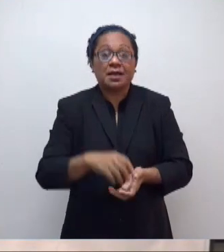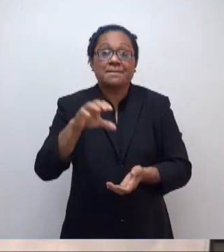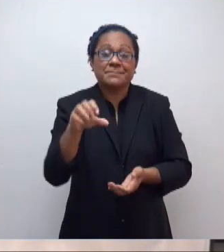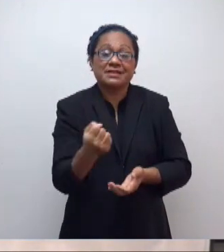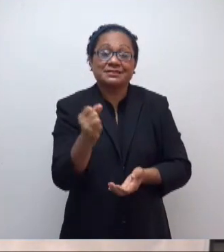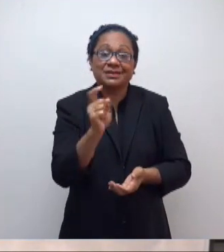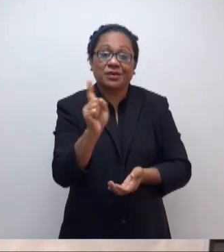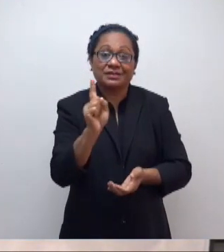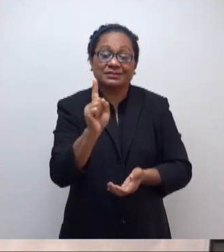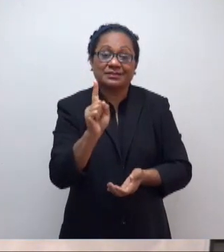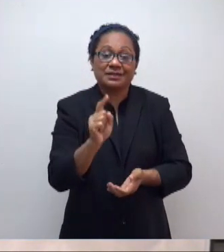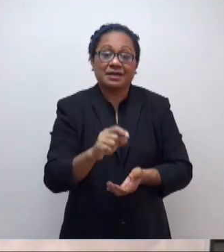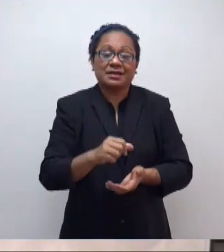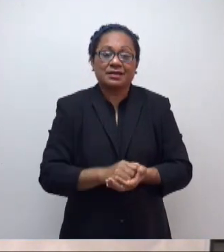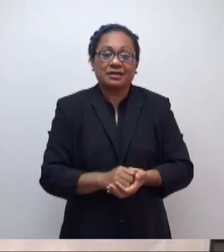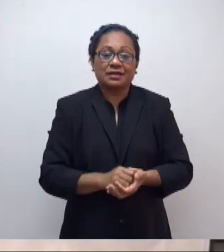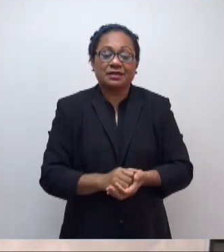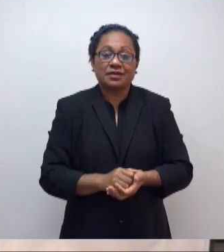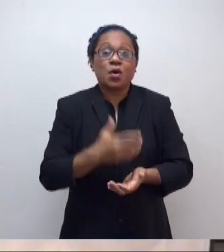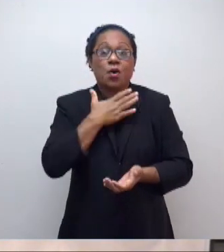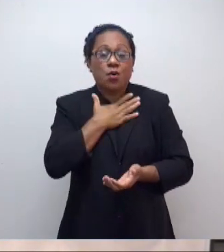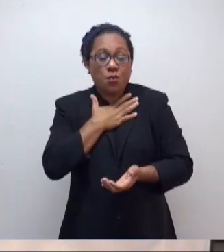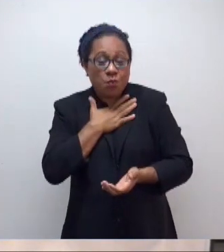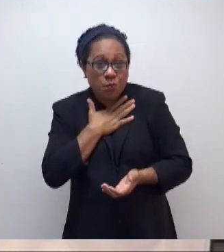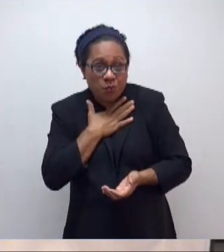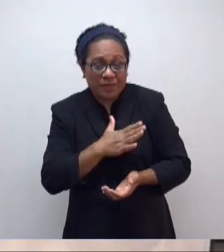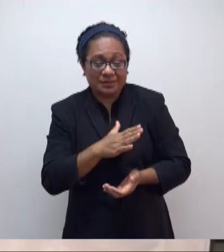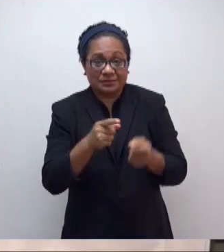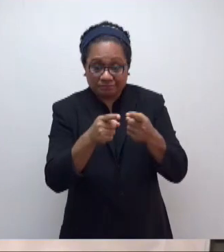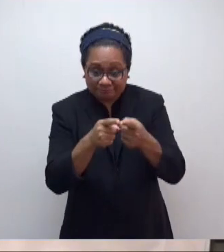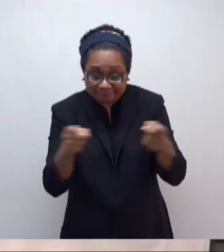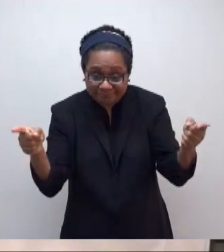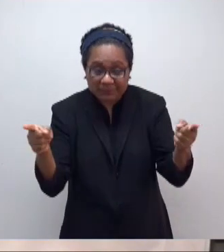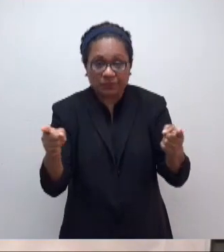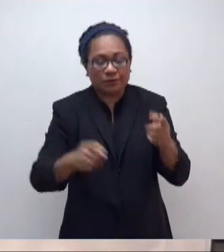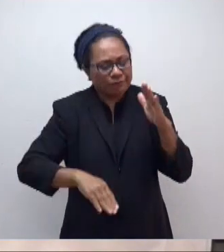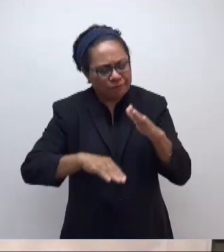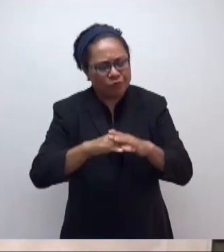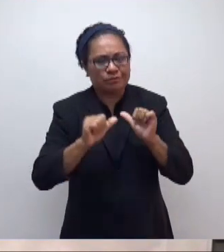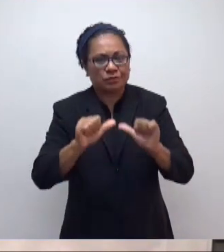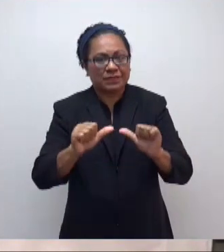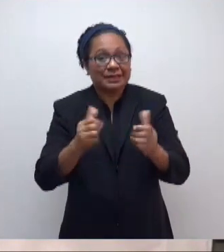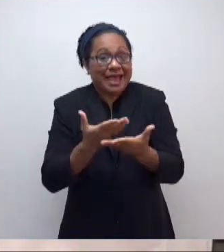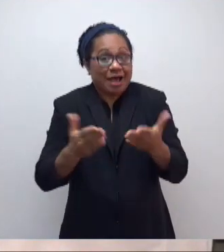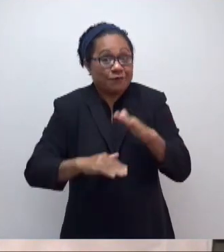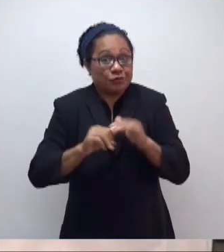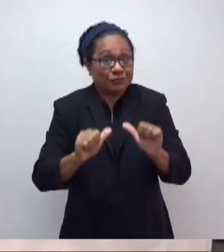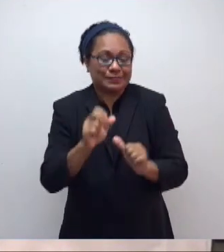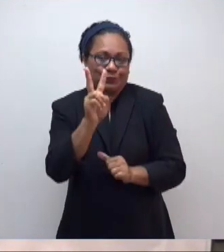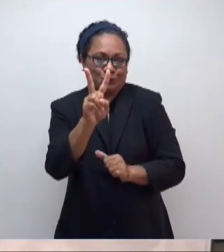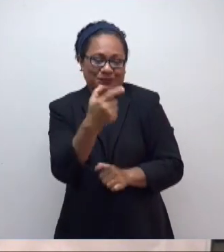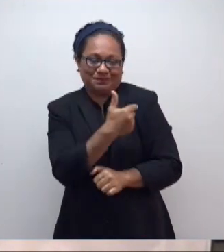sure all of these folks get the full protection of 2 doses. If you have 1